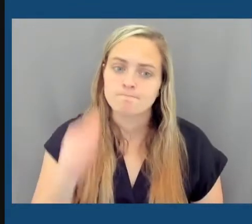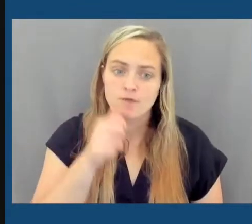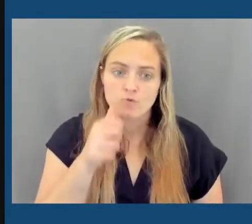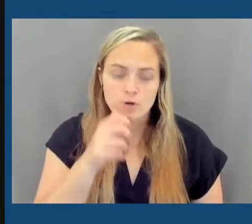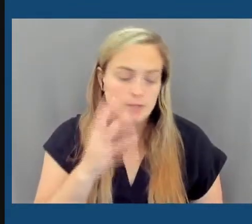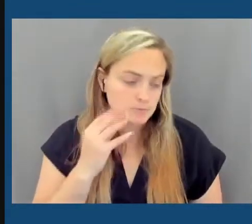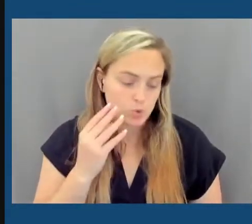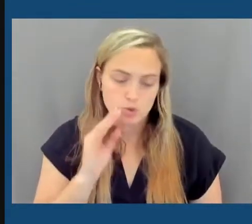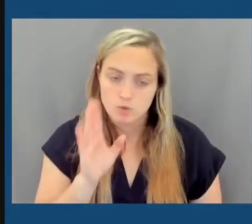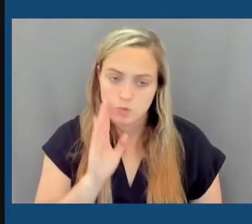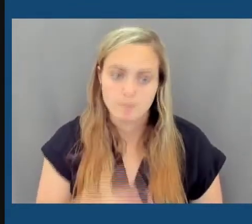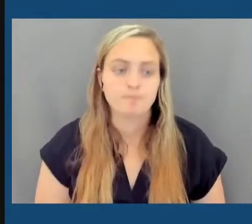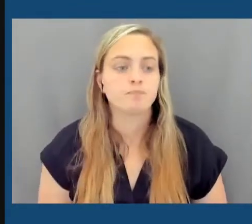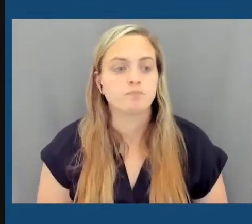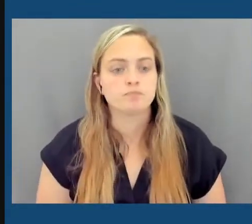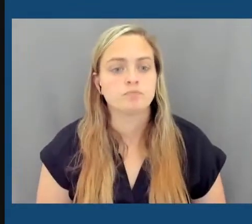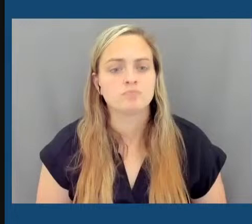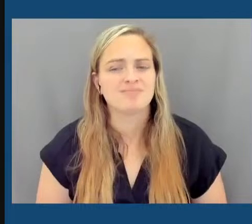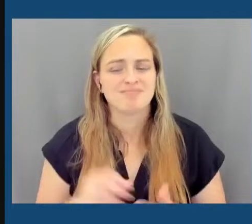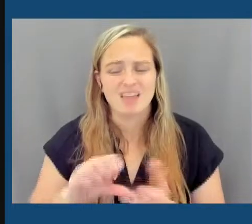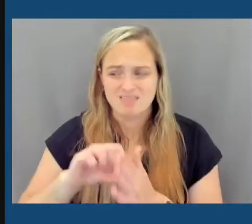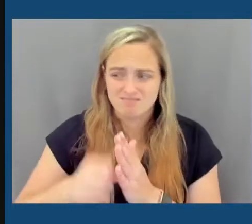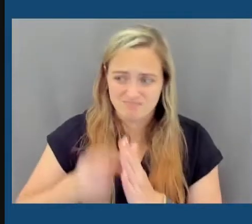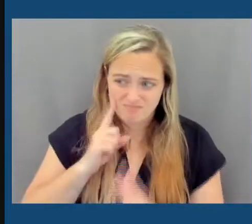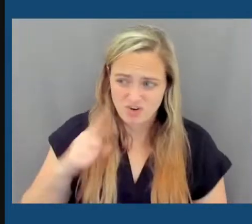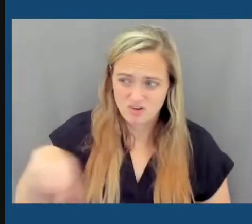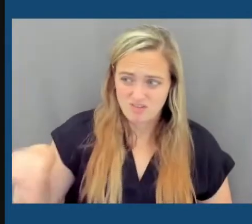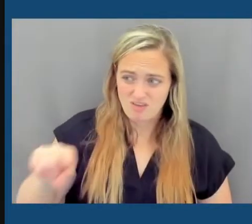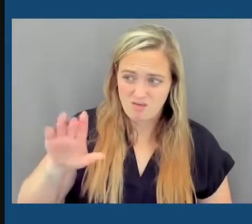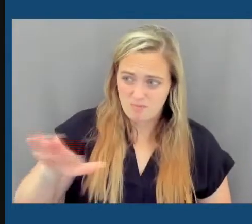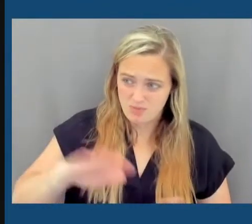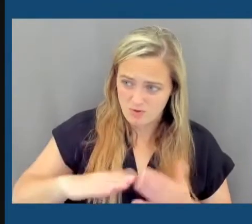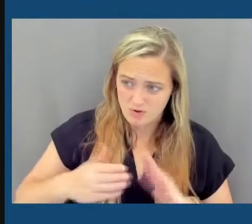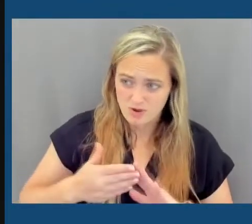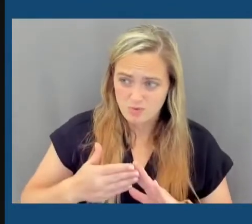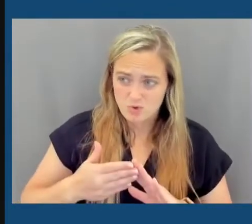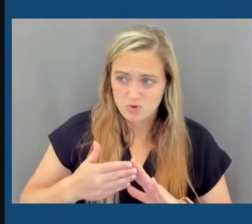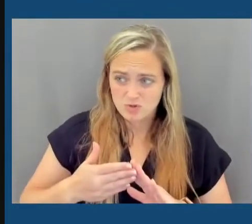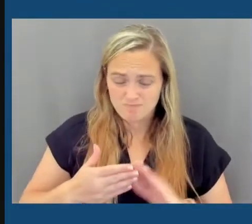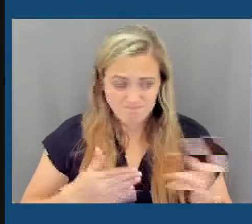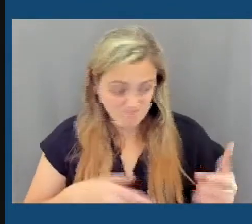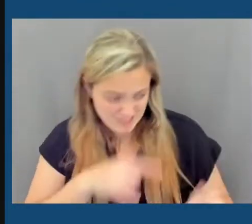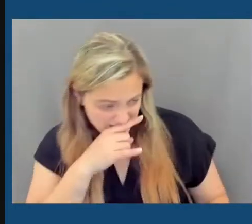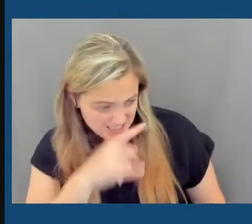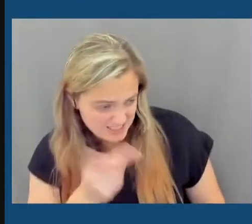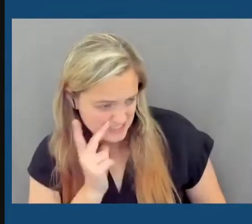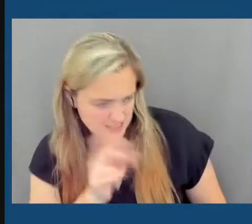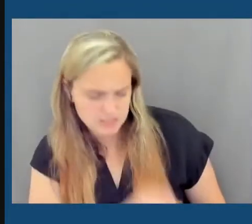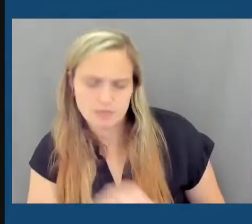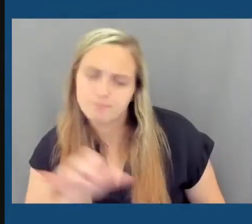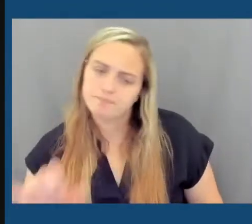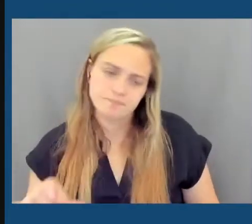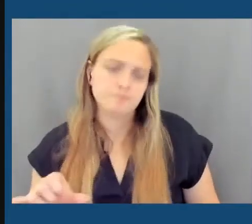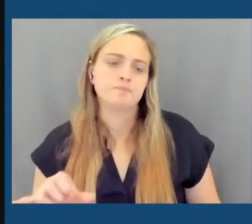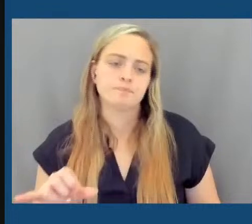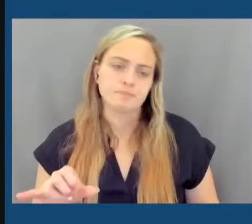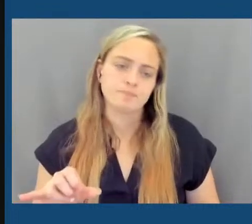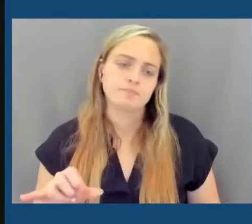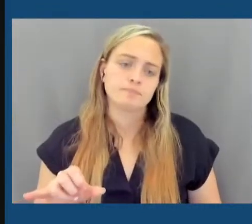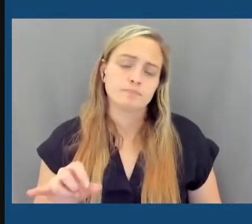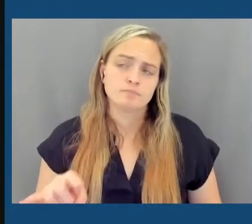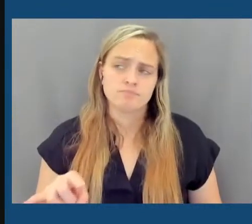And the message that it's sending to Janice and her neighbors is the same message that it's sending to our kids. And so Janice didn't